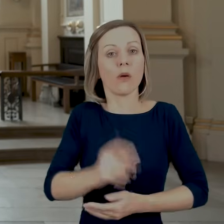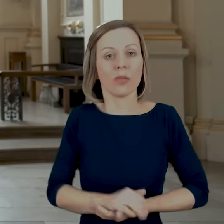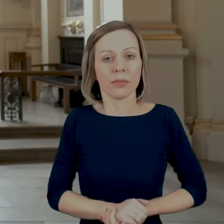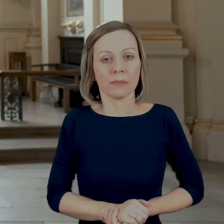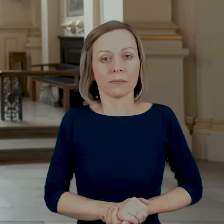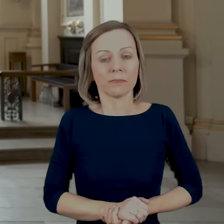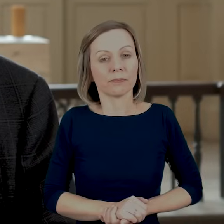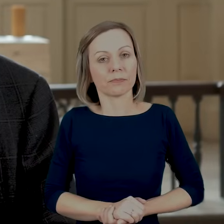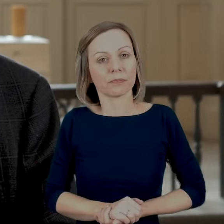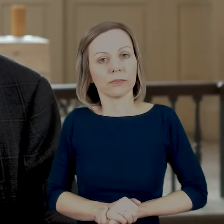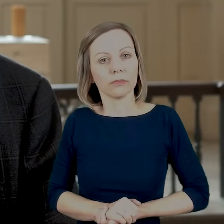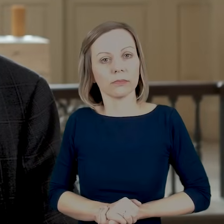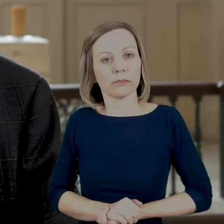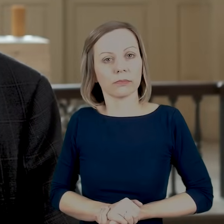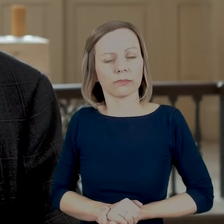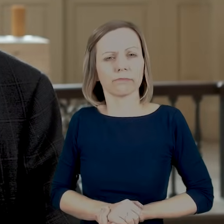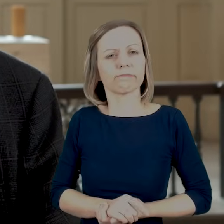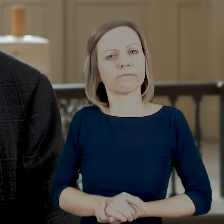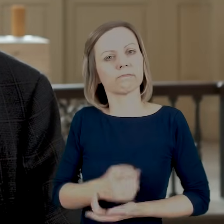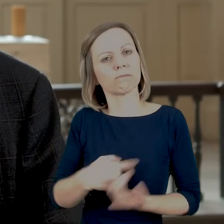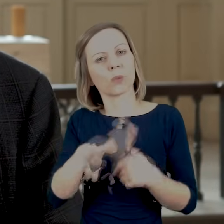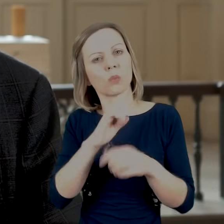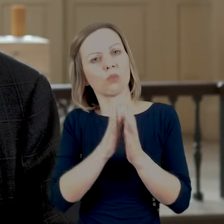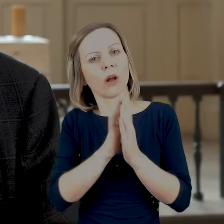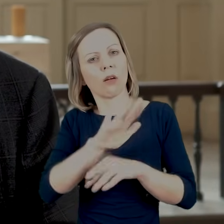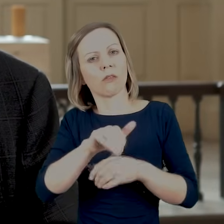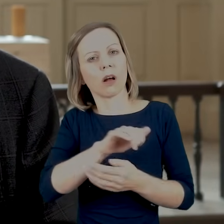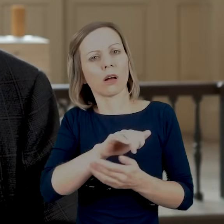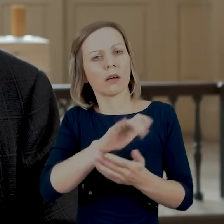heaven. We begin with a prayer for the Holy Land.